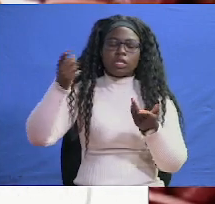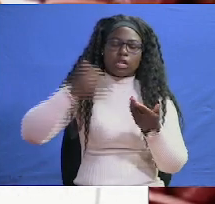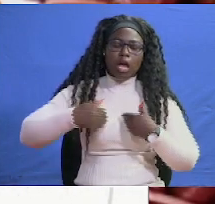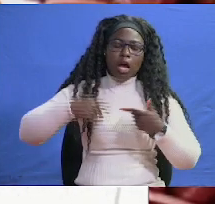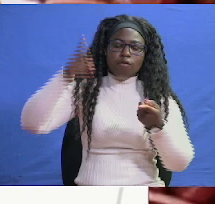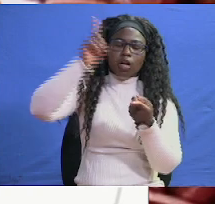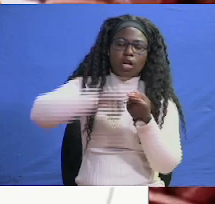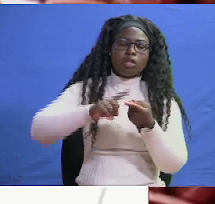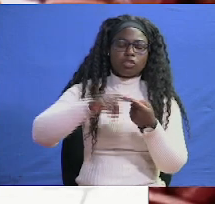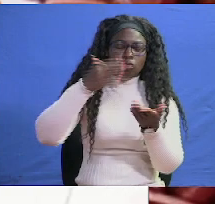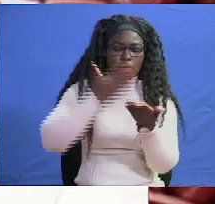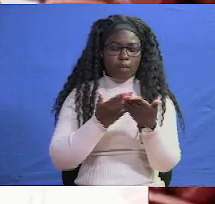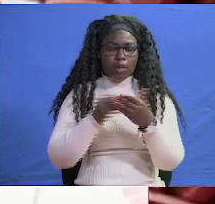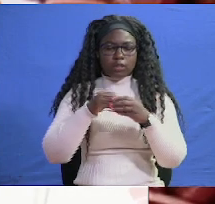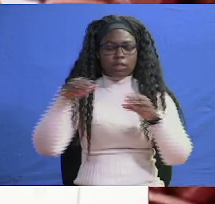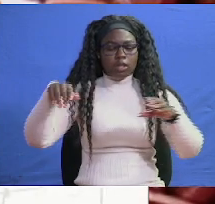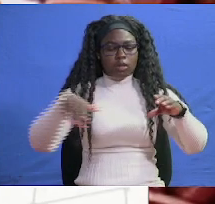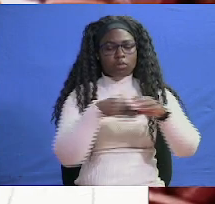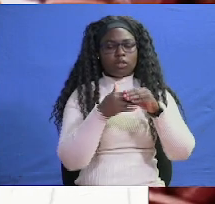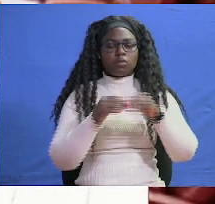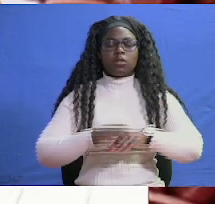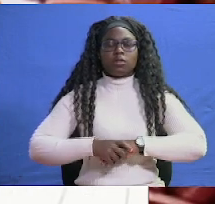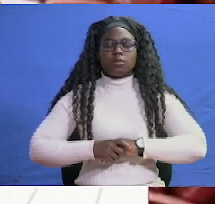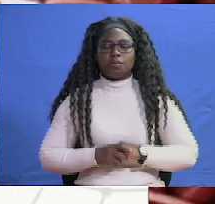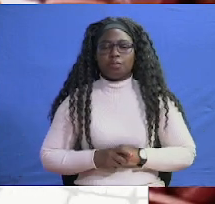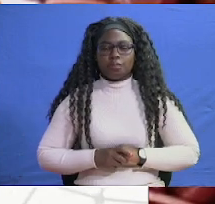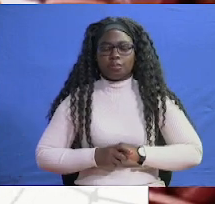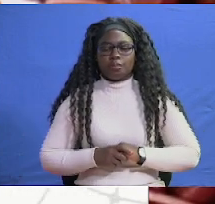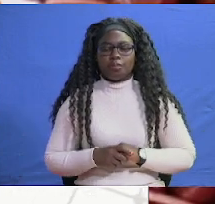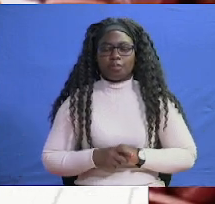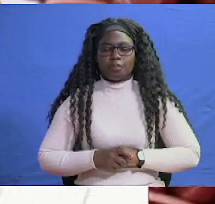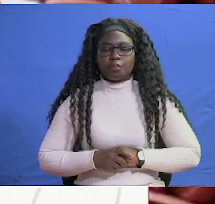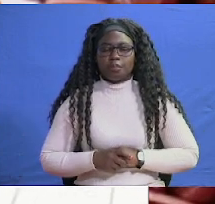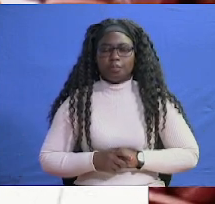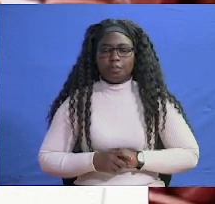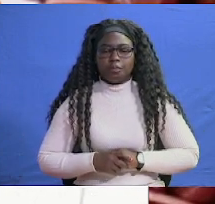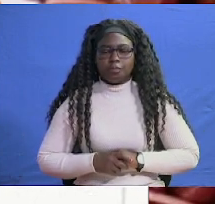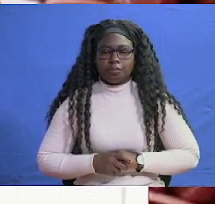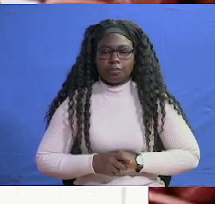comments on the impeachment. Yvonne Kimuma, KUTV.